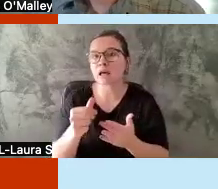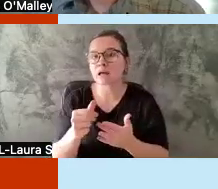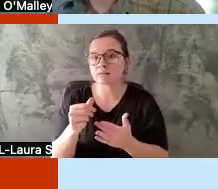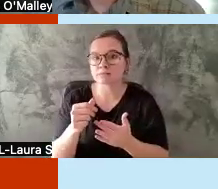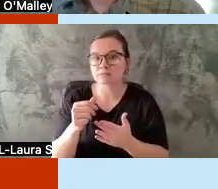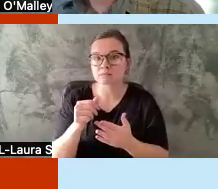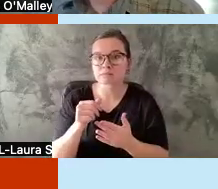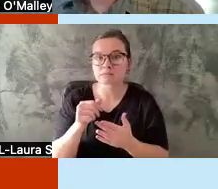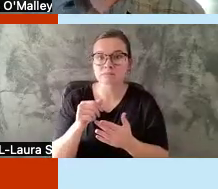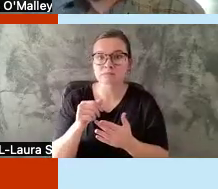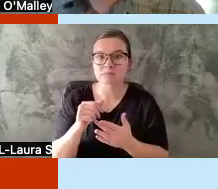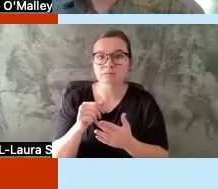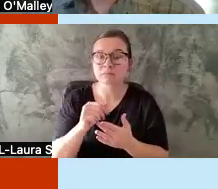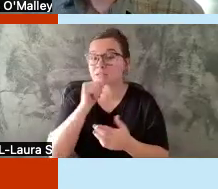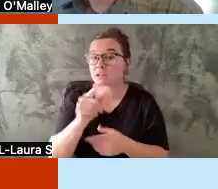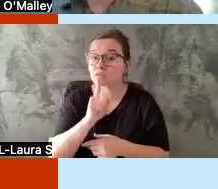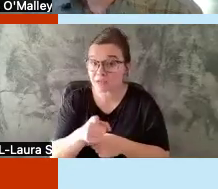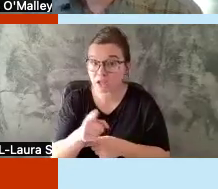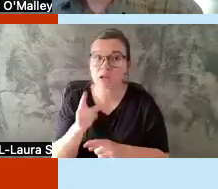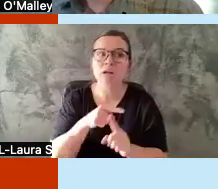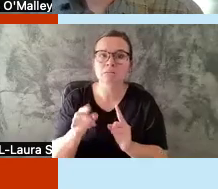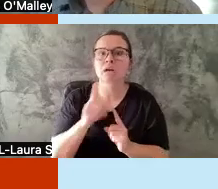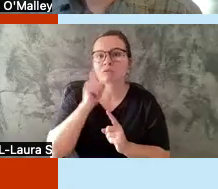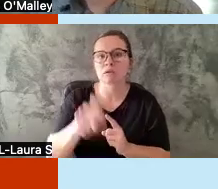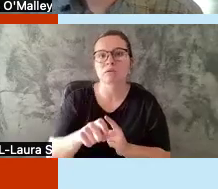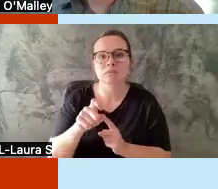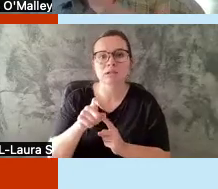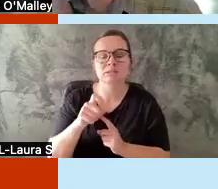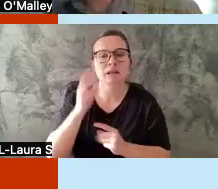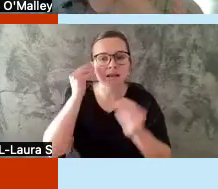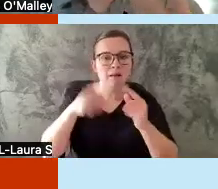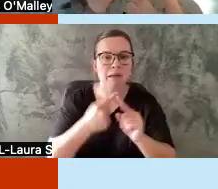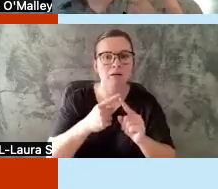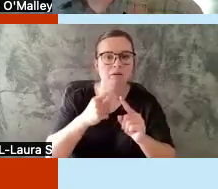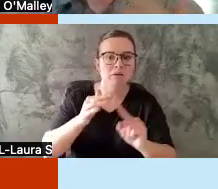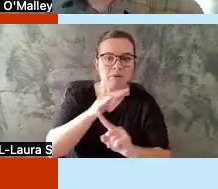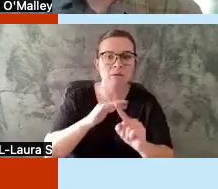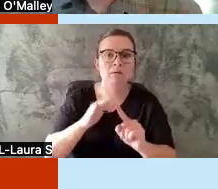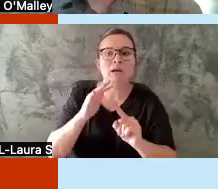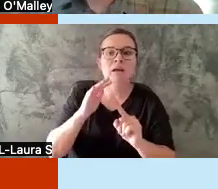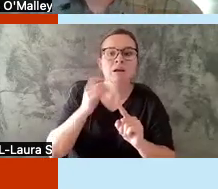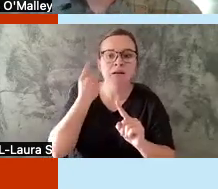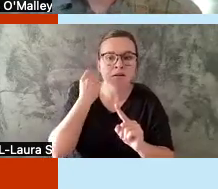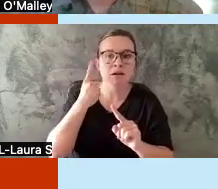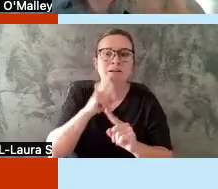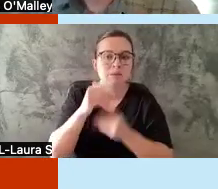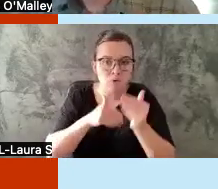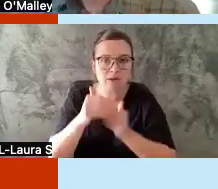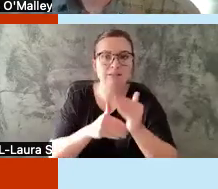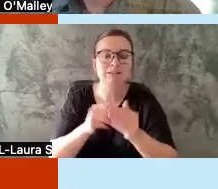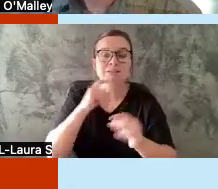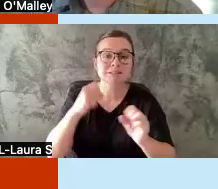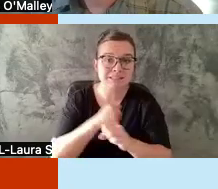um, that it's not real, but it really has to be contextualized in understanding that like this is a process and it's like